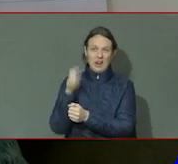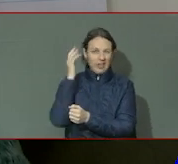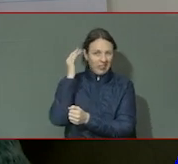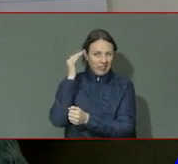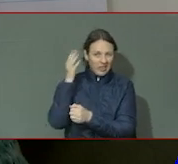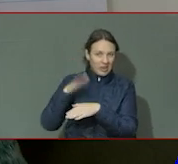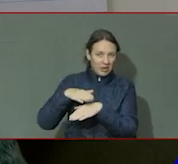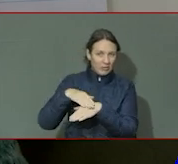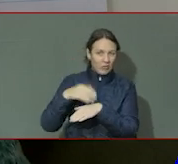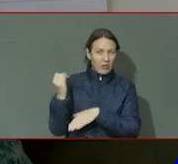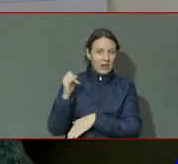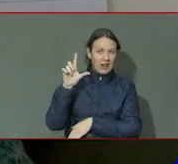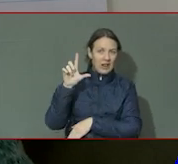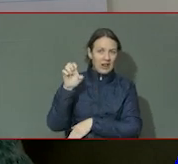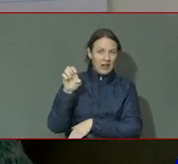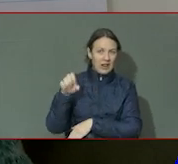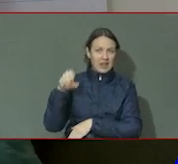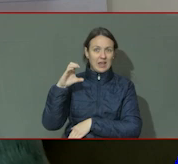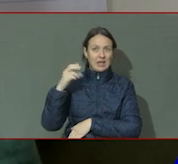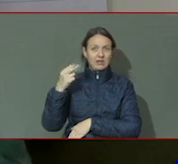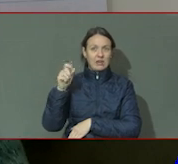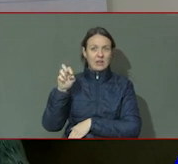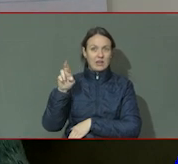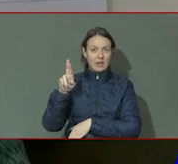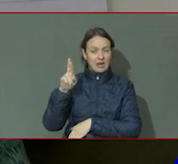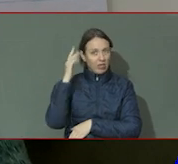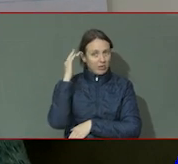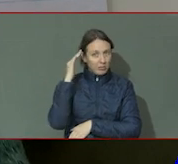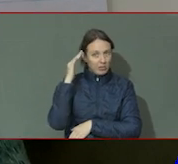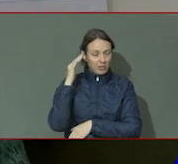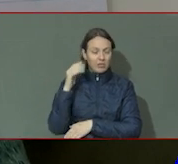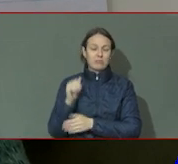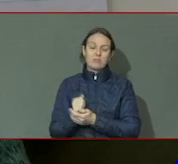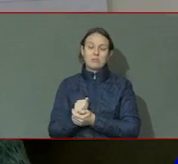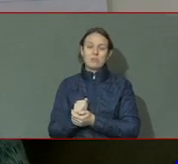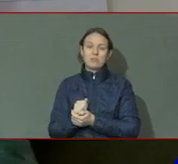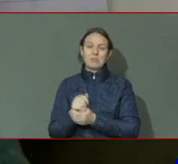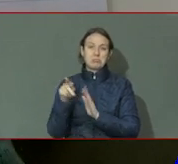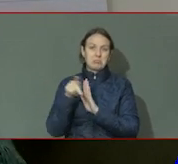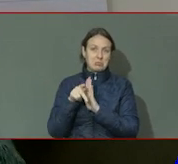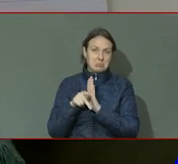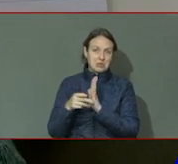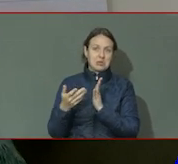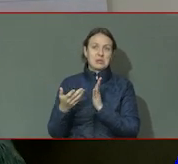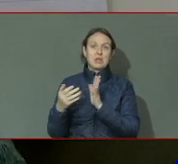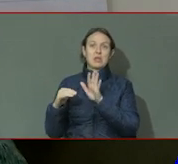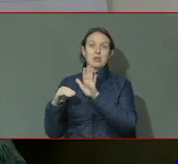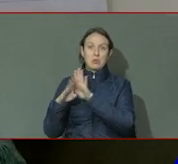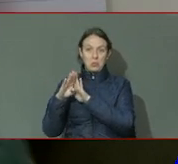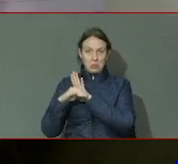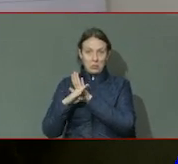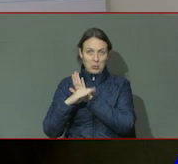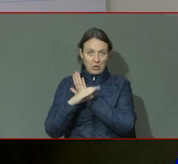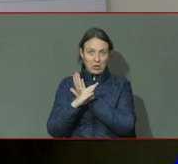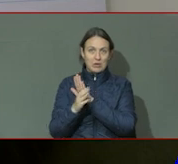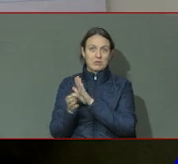Le Chatelier's principle and the theory part. And then there's also the graphs. And on the theory part,